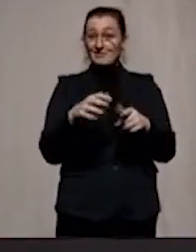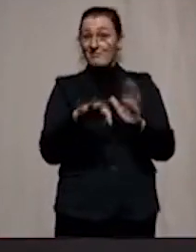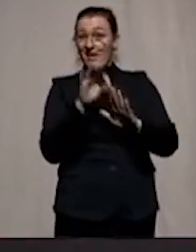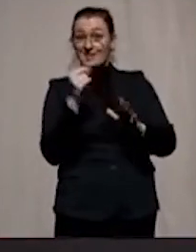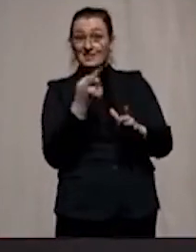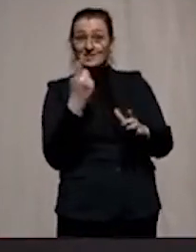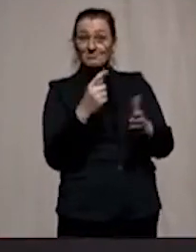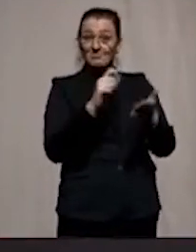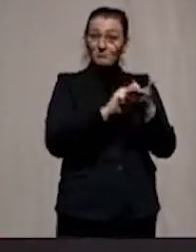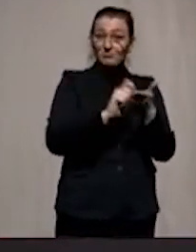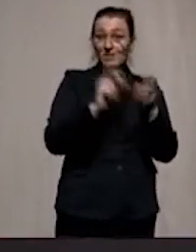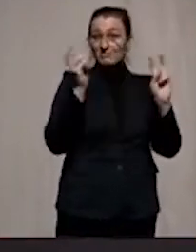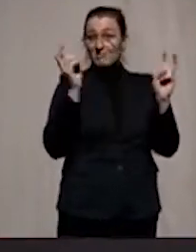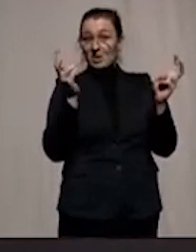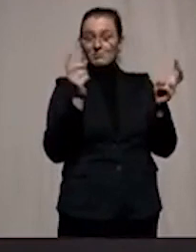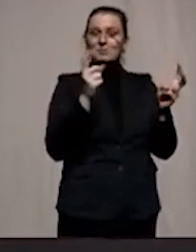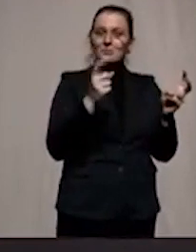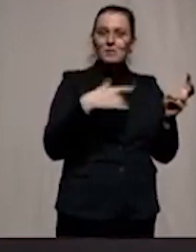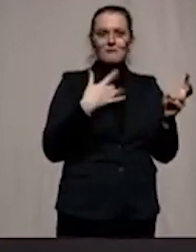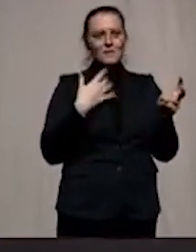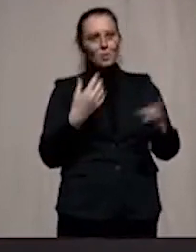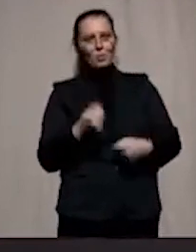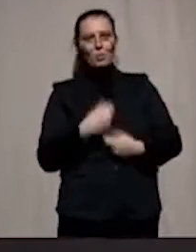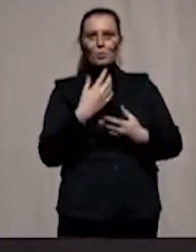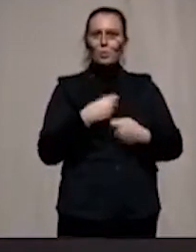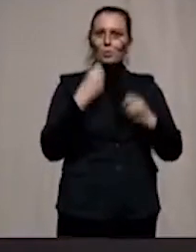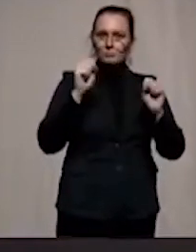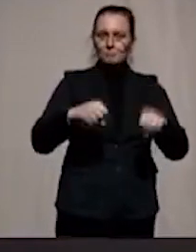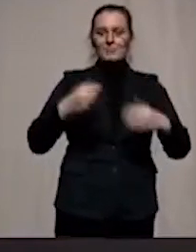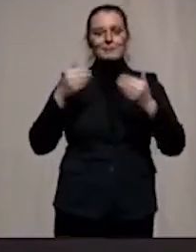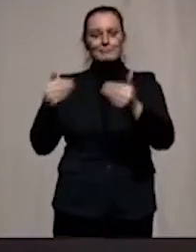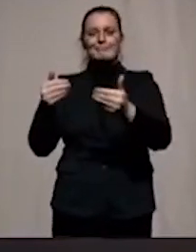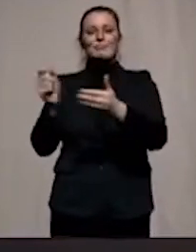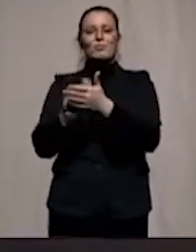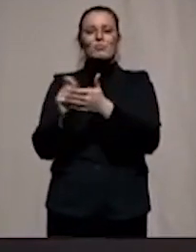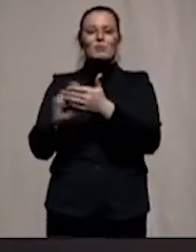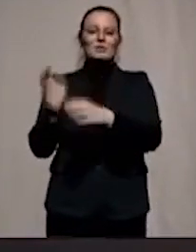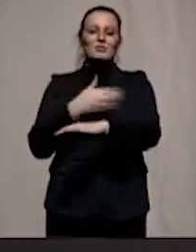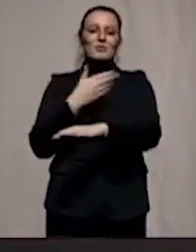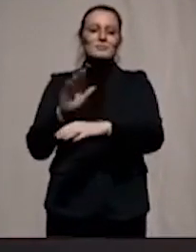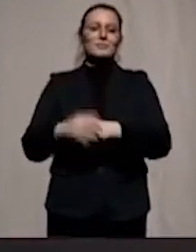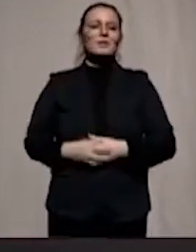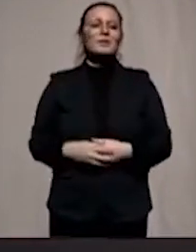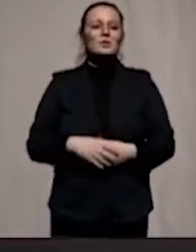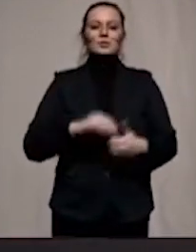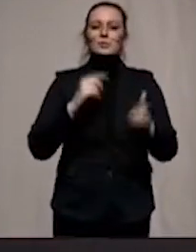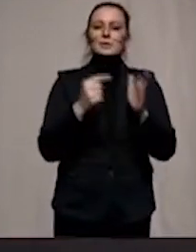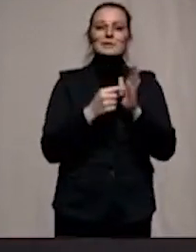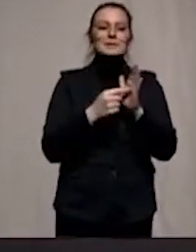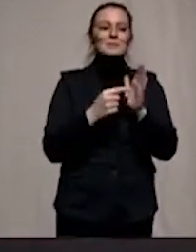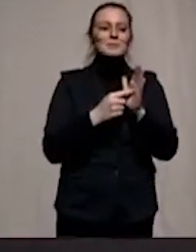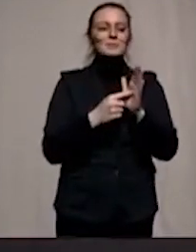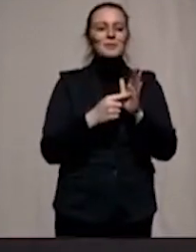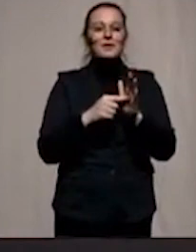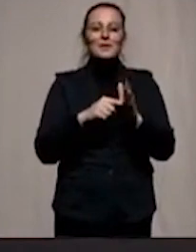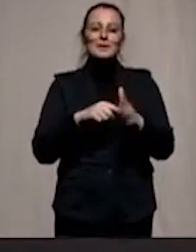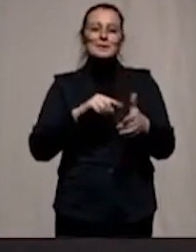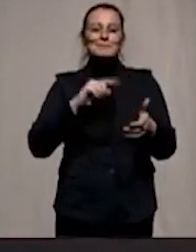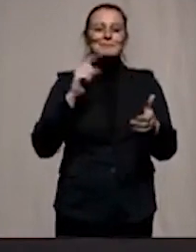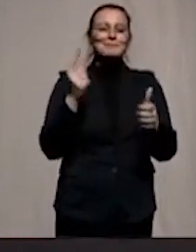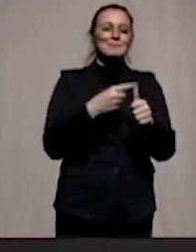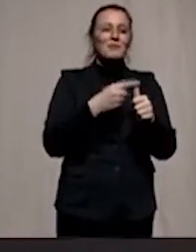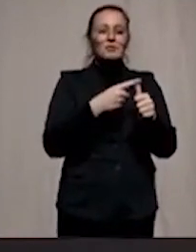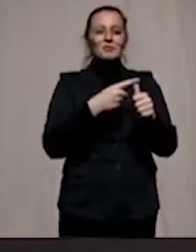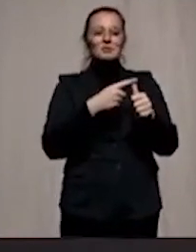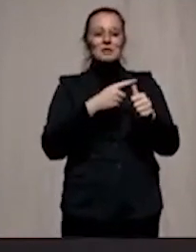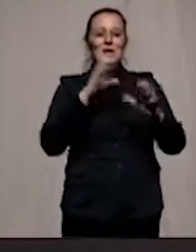from that and write a song out of it. So a good example is write the first communication sent back to Earth after humans land on Mars.